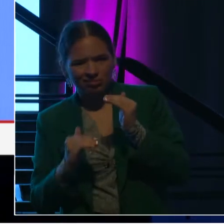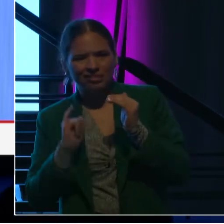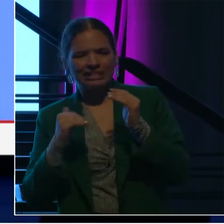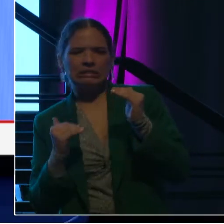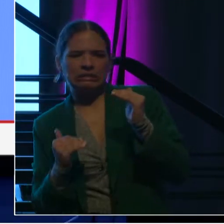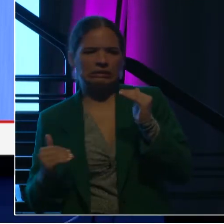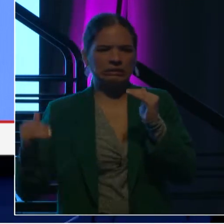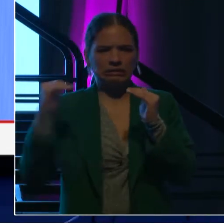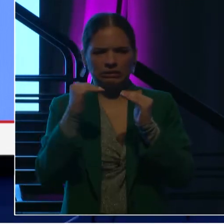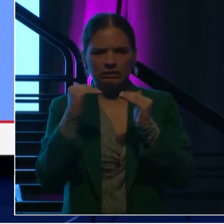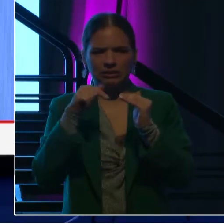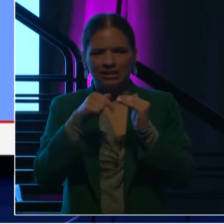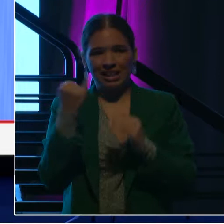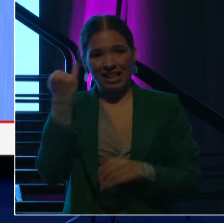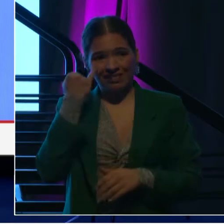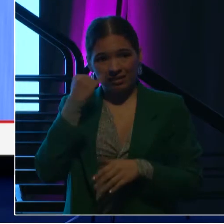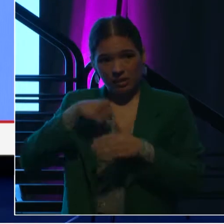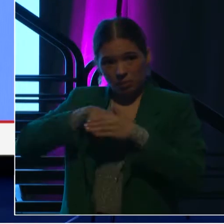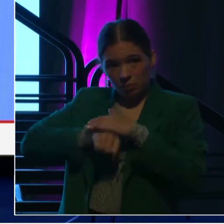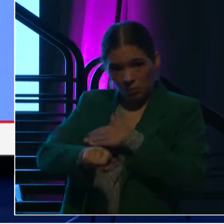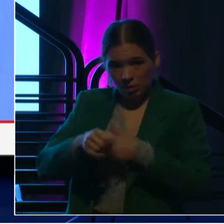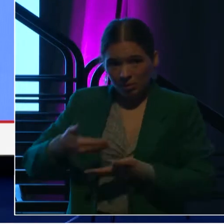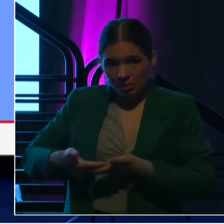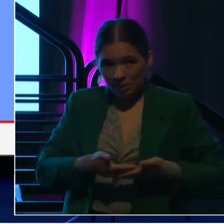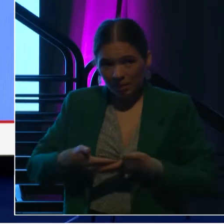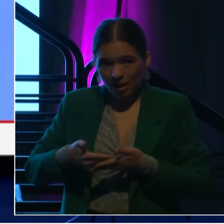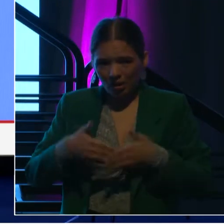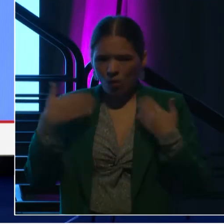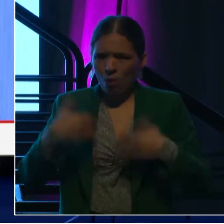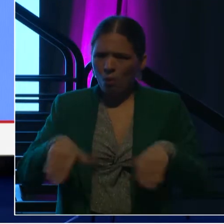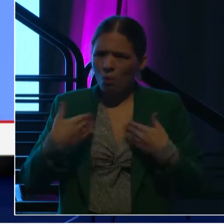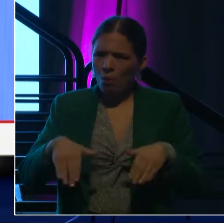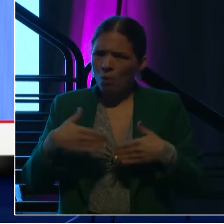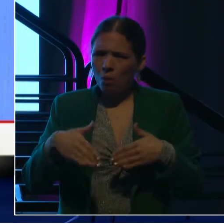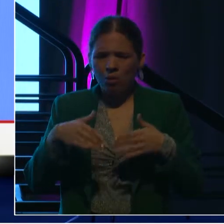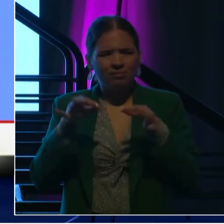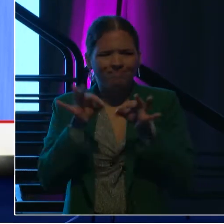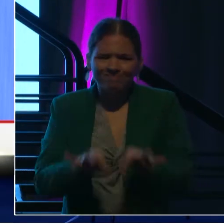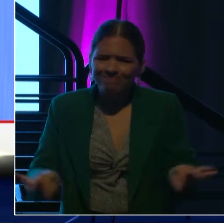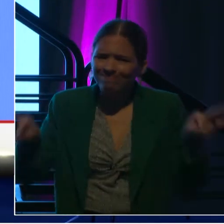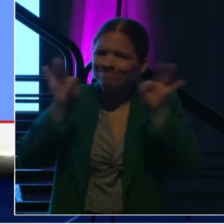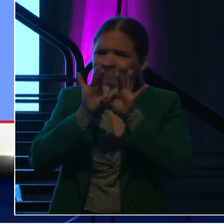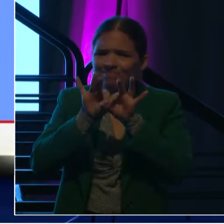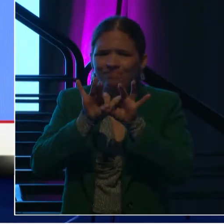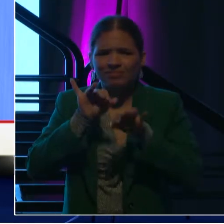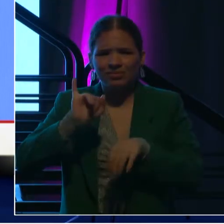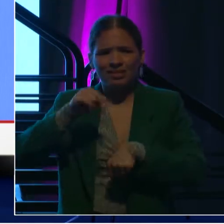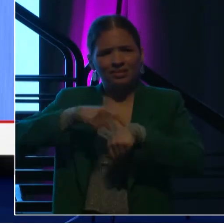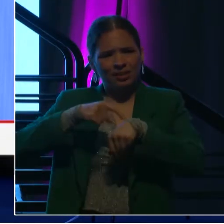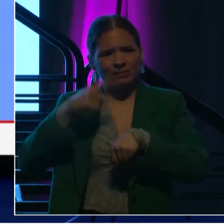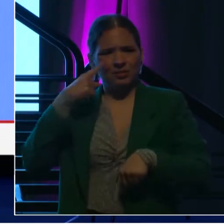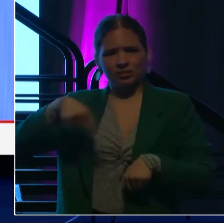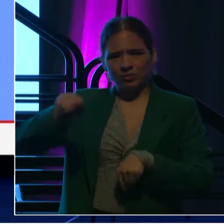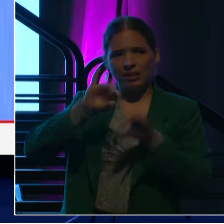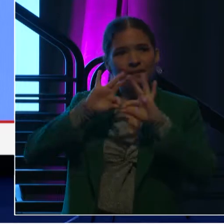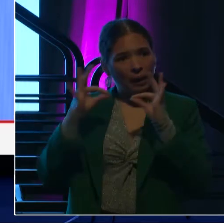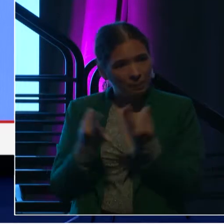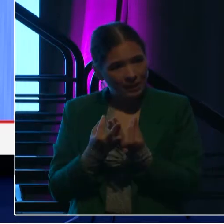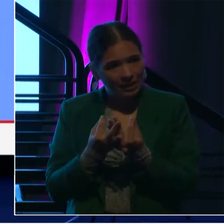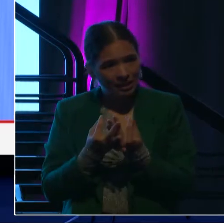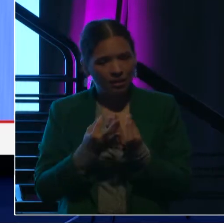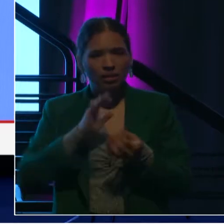times in the life of a family, and all expecting parents deserve access to high-quality, compassionate